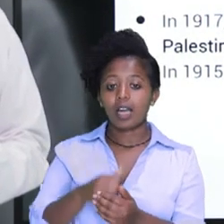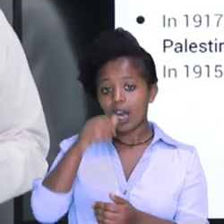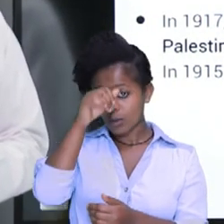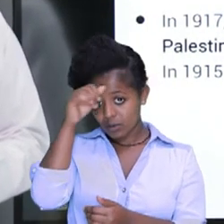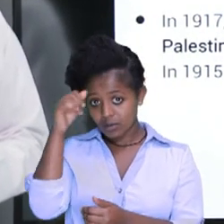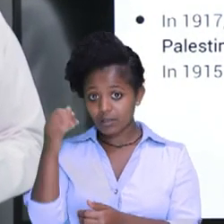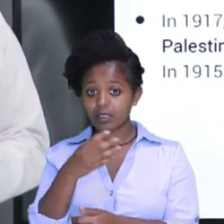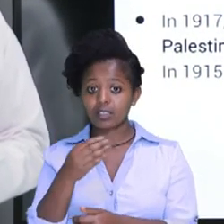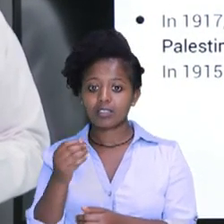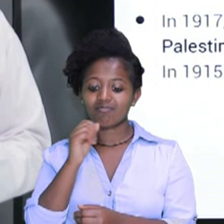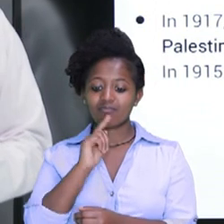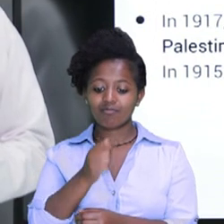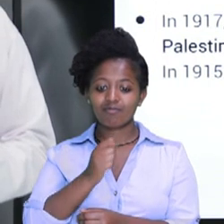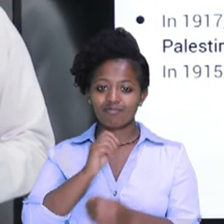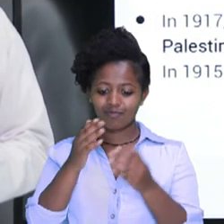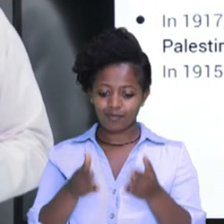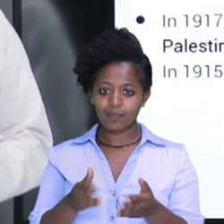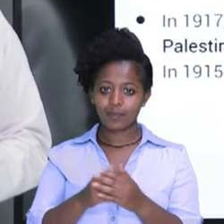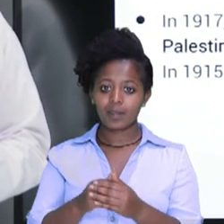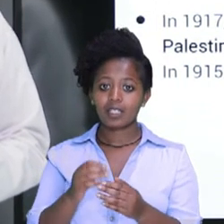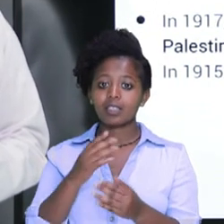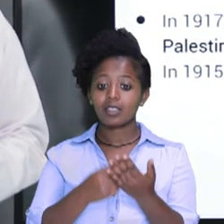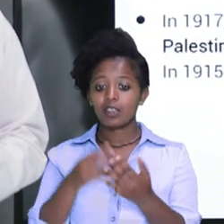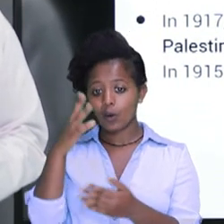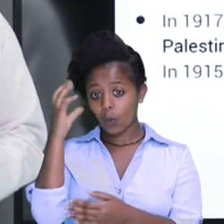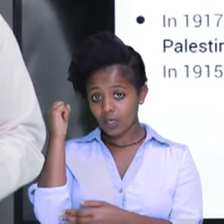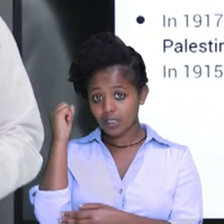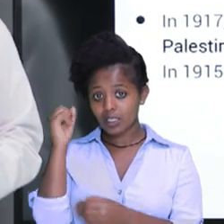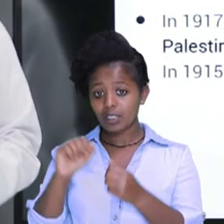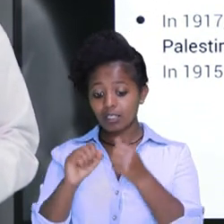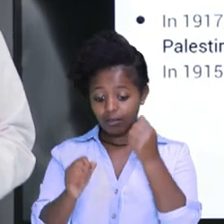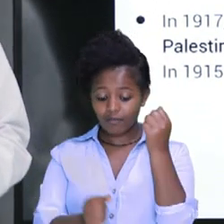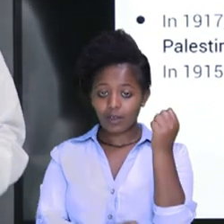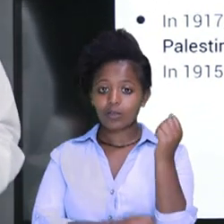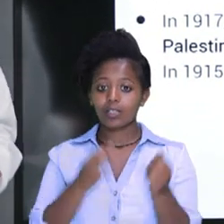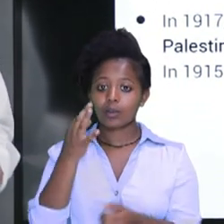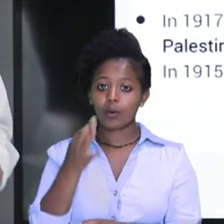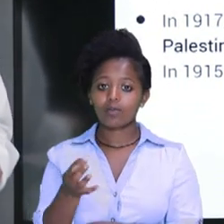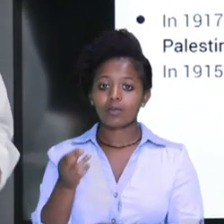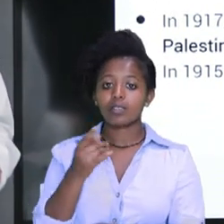and activist. He was the founder of Zionism movement.